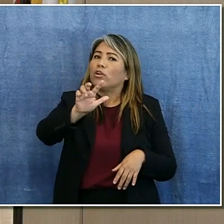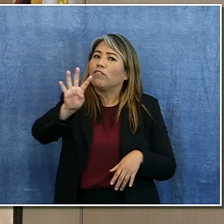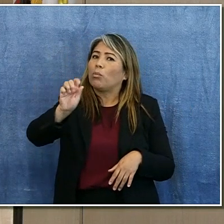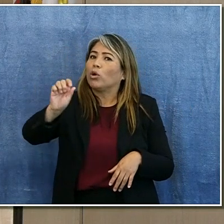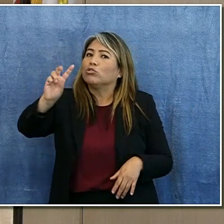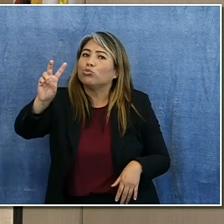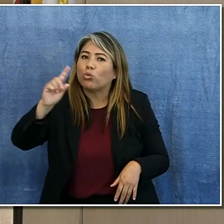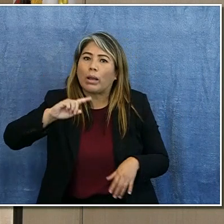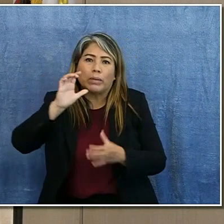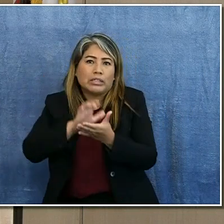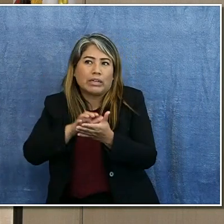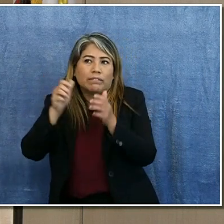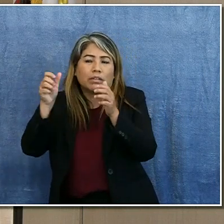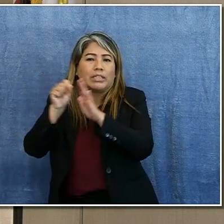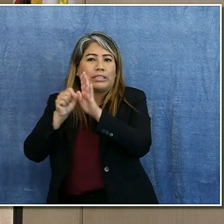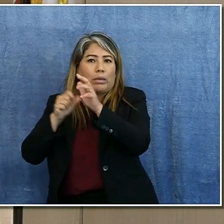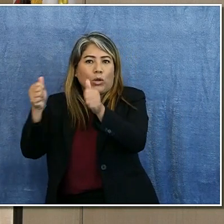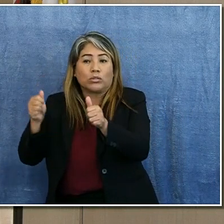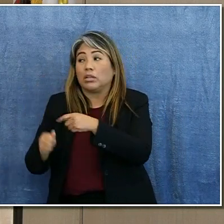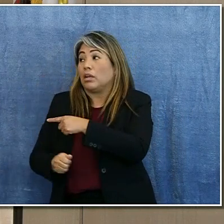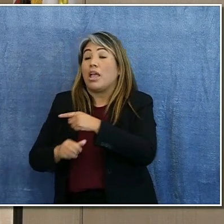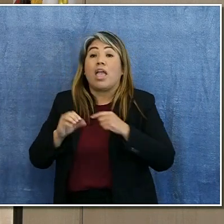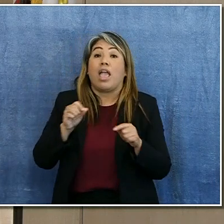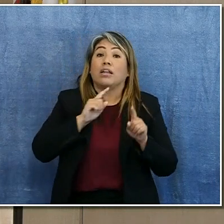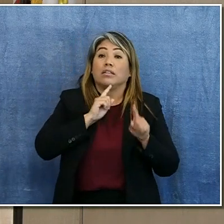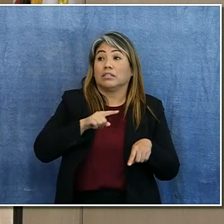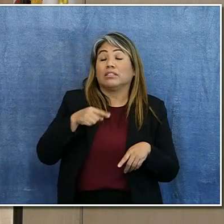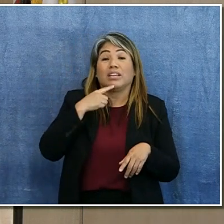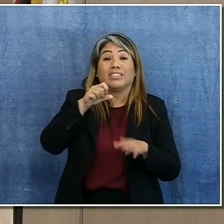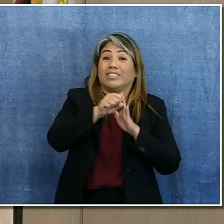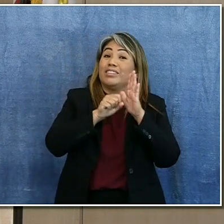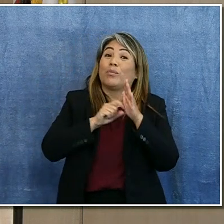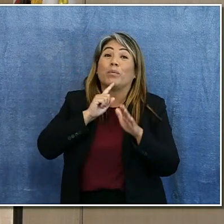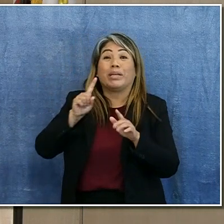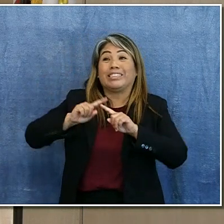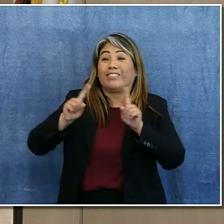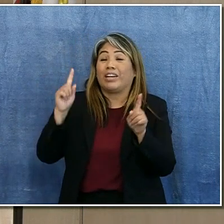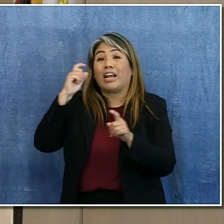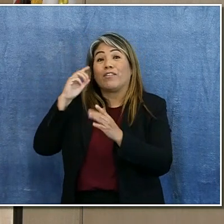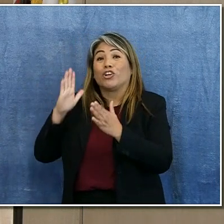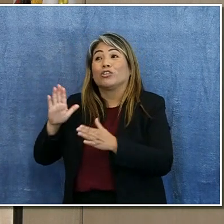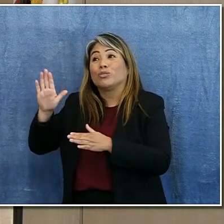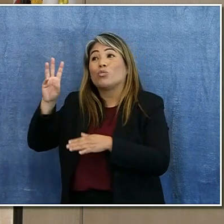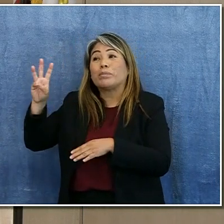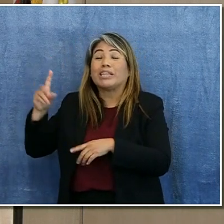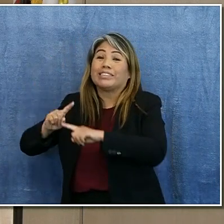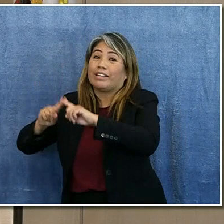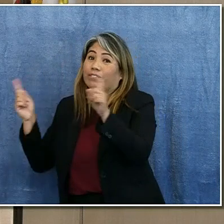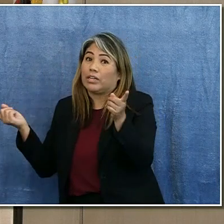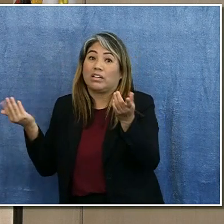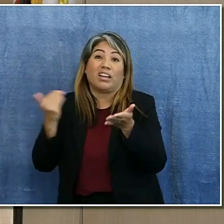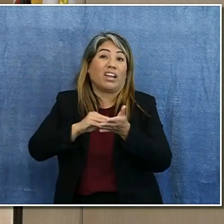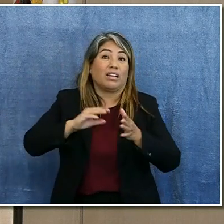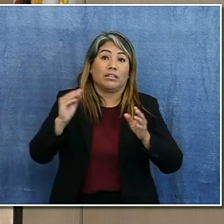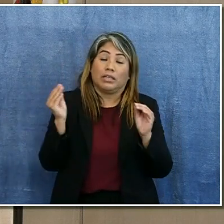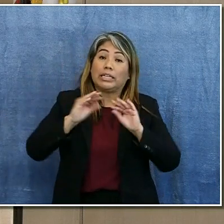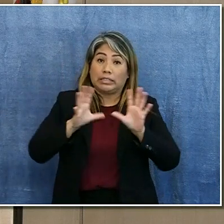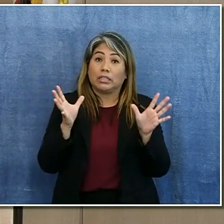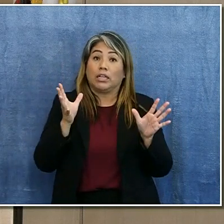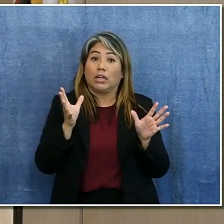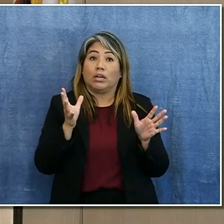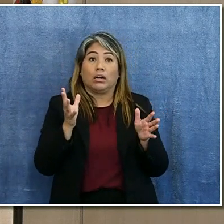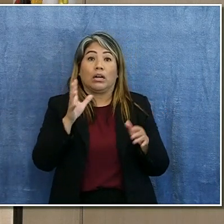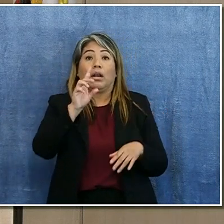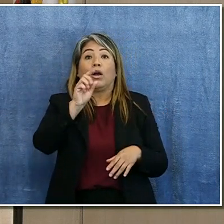I believe, that the state posted. And the state's going to be different. The governor's website is different. Again, it's very clear on